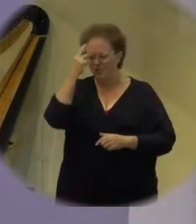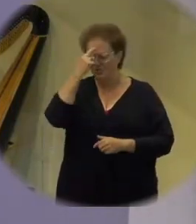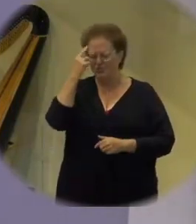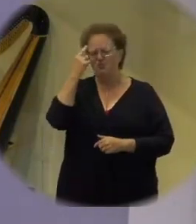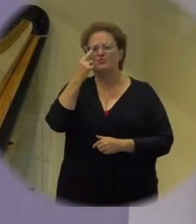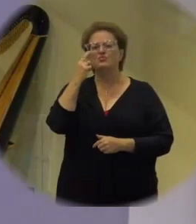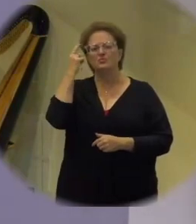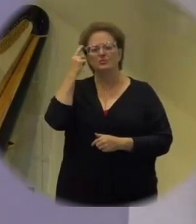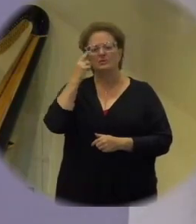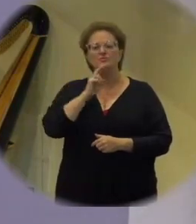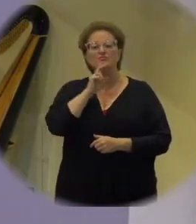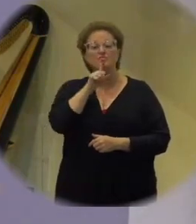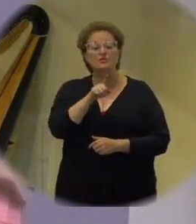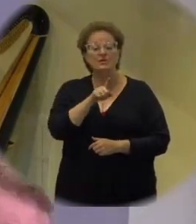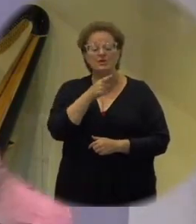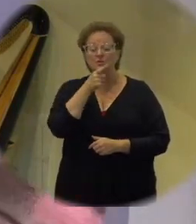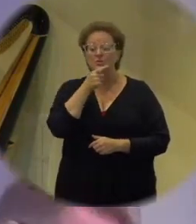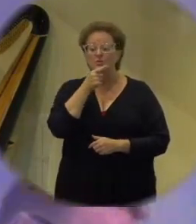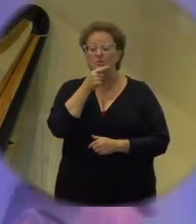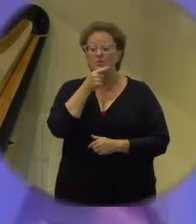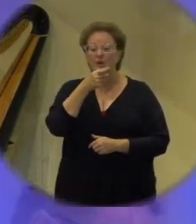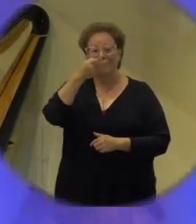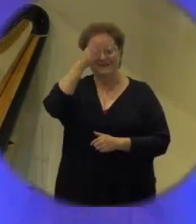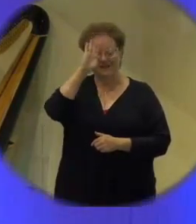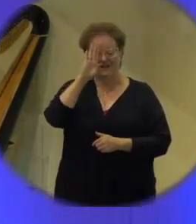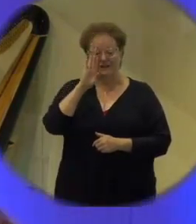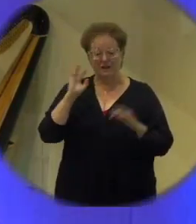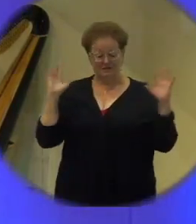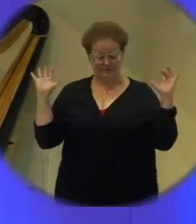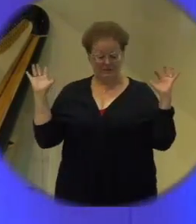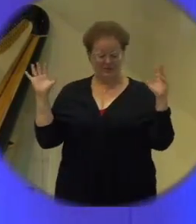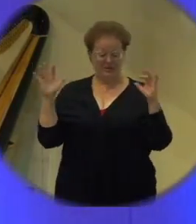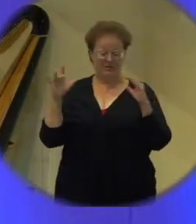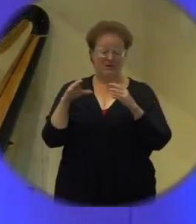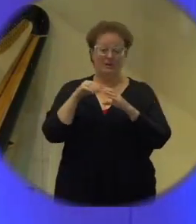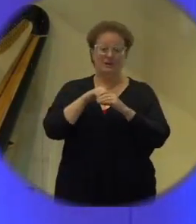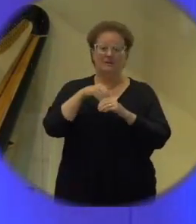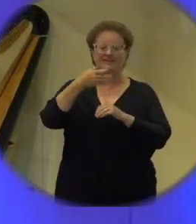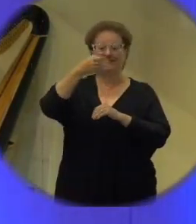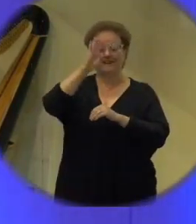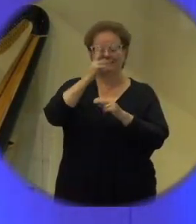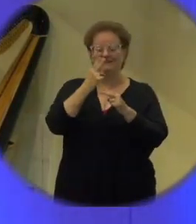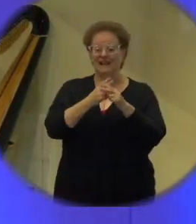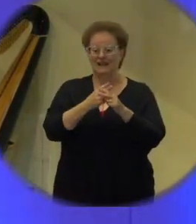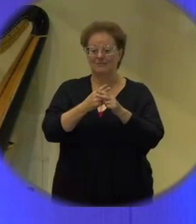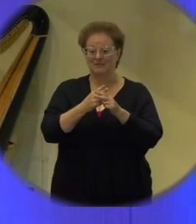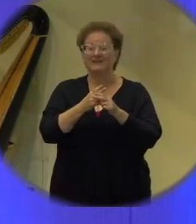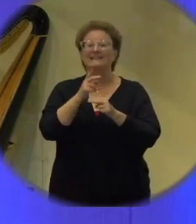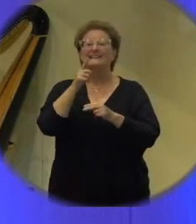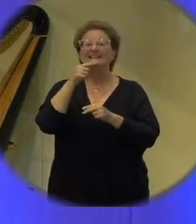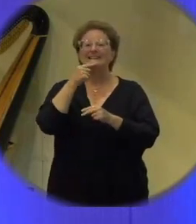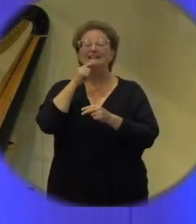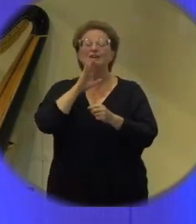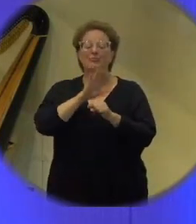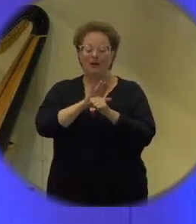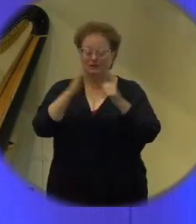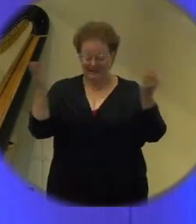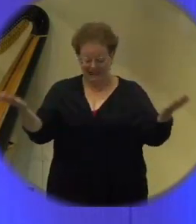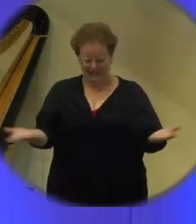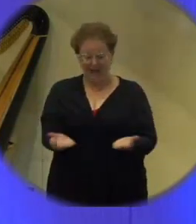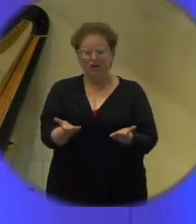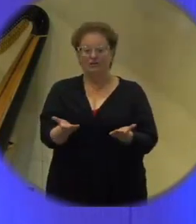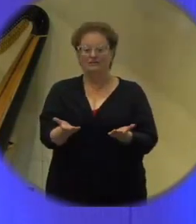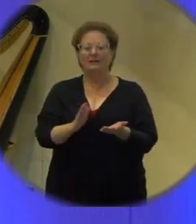is. And I don't know if you know this, but where the Bible says where two or three are gathered in his name, he is here. And now this is